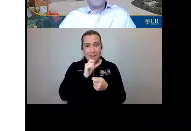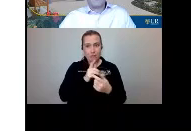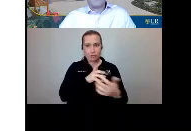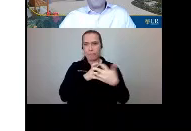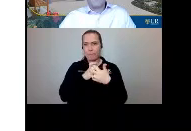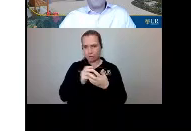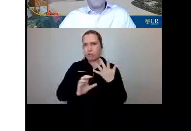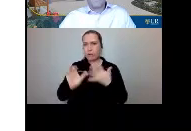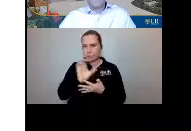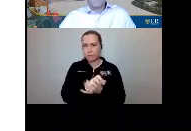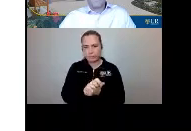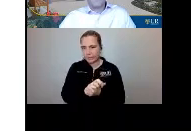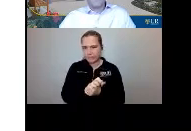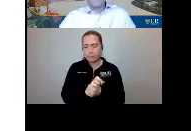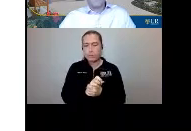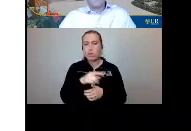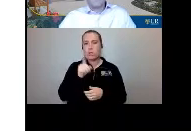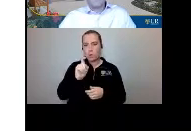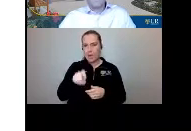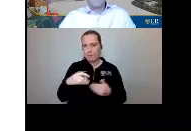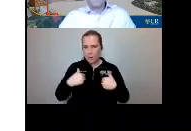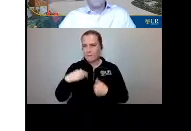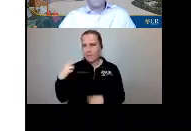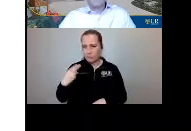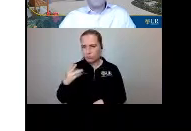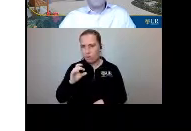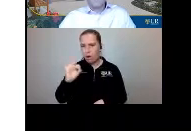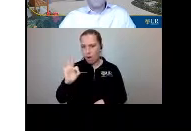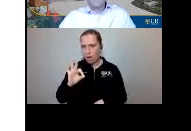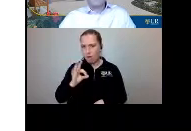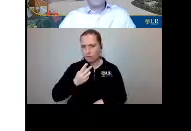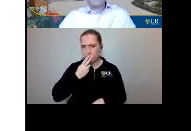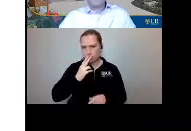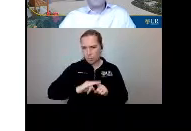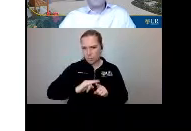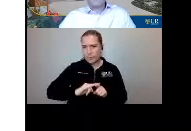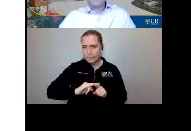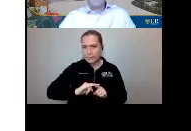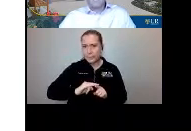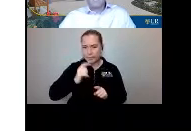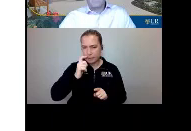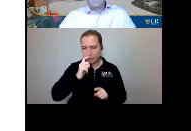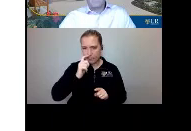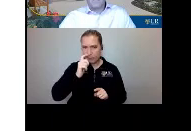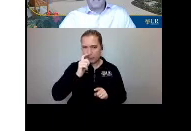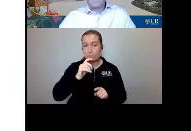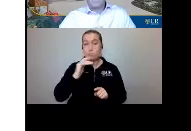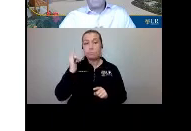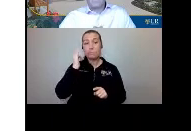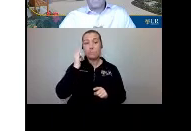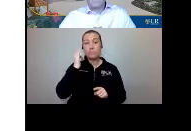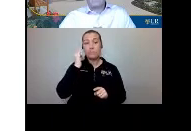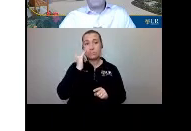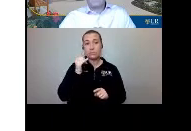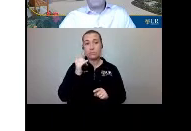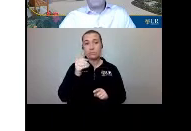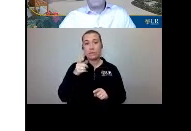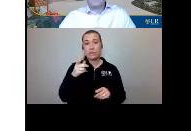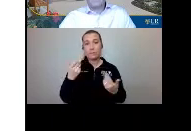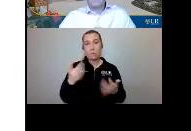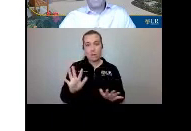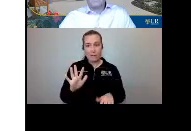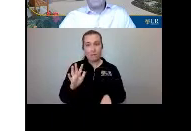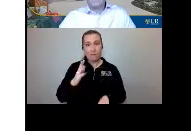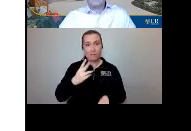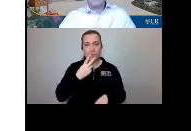have a certain tobacco history, which increases the chances of finding cancer. These are higher risk